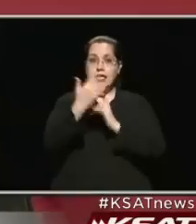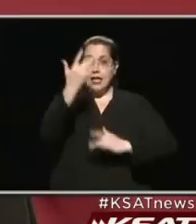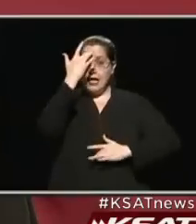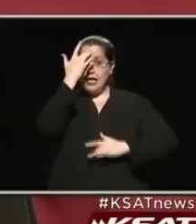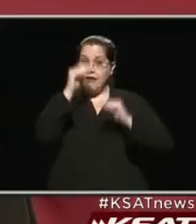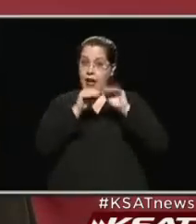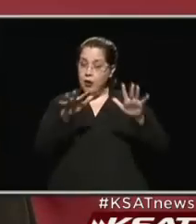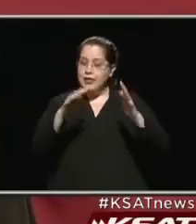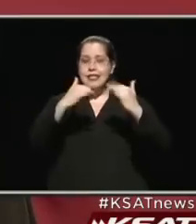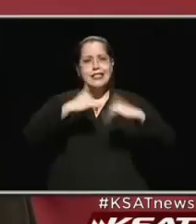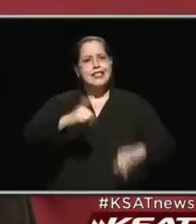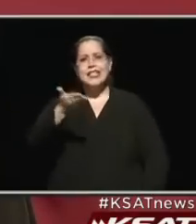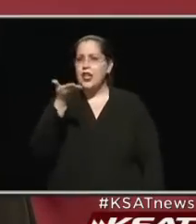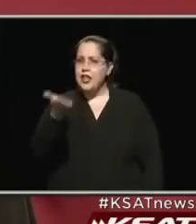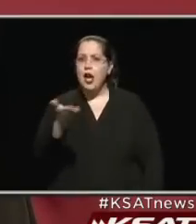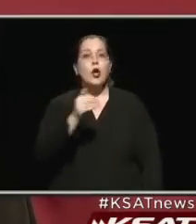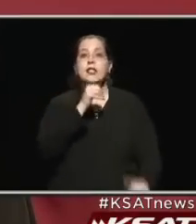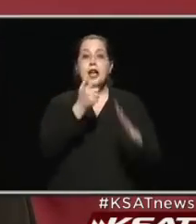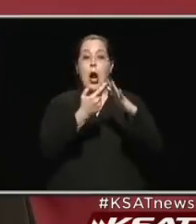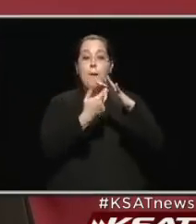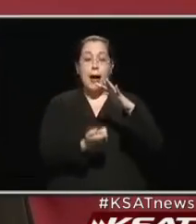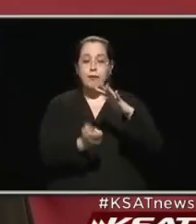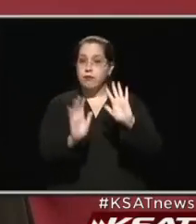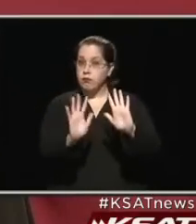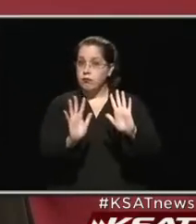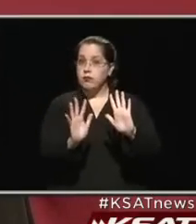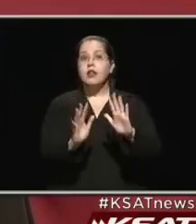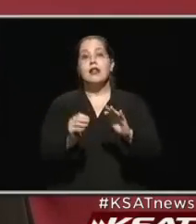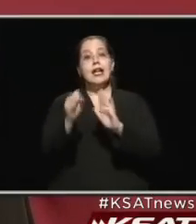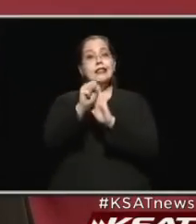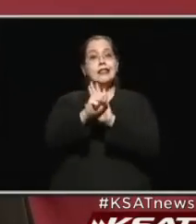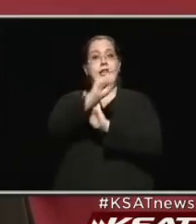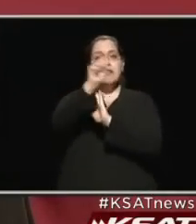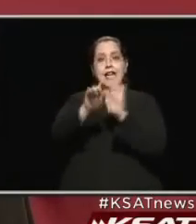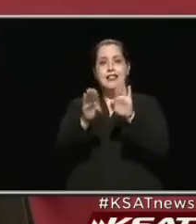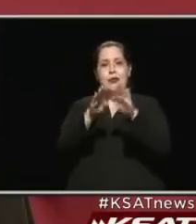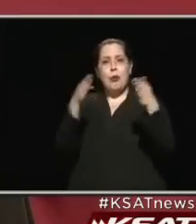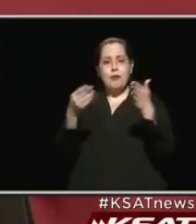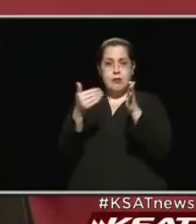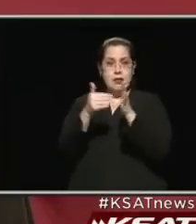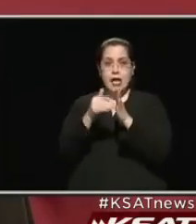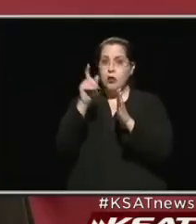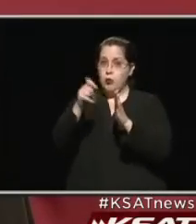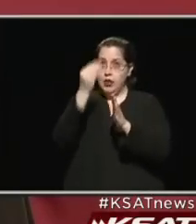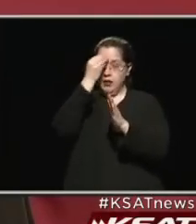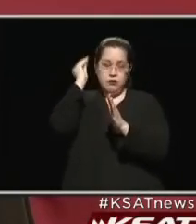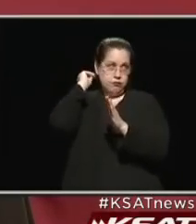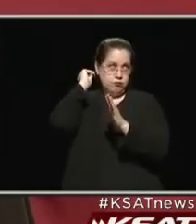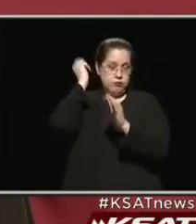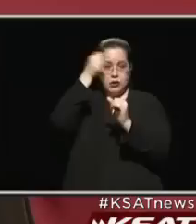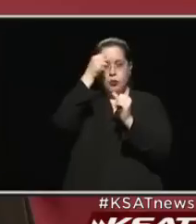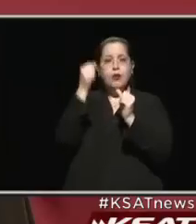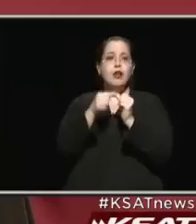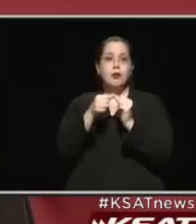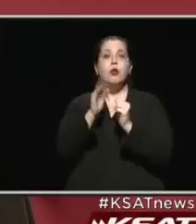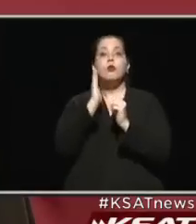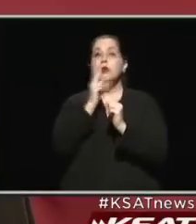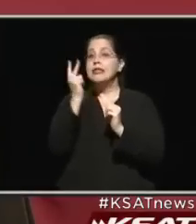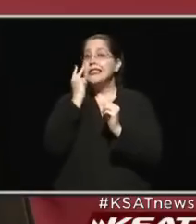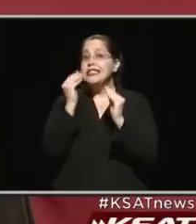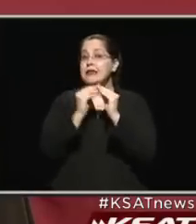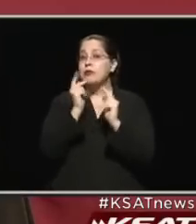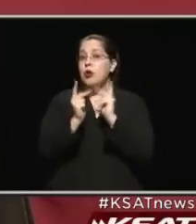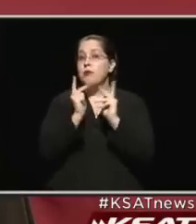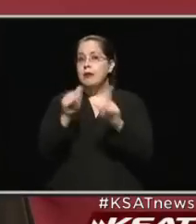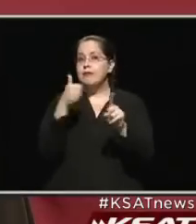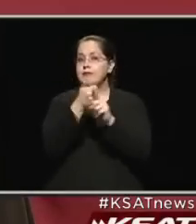is still out there. It hasn't gone away, and as the state of Texas reopens, we need to keep that in mind. We are going to see more people